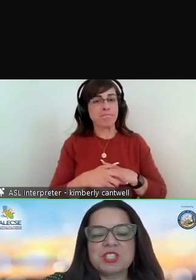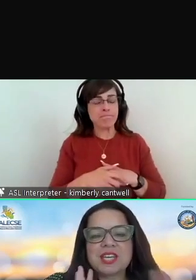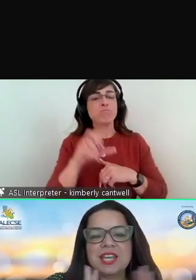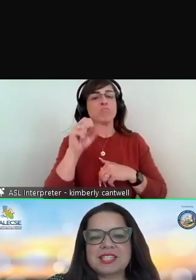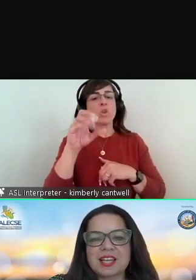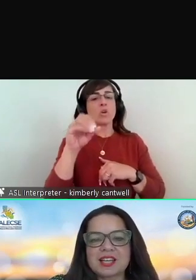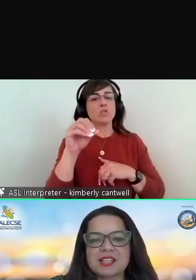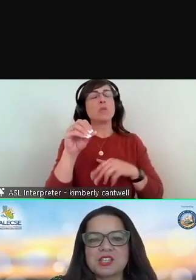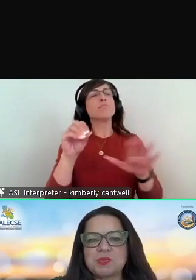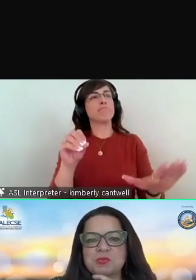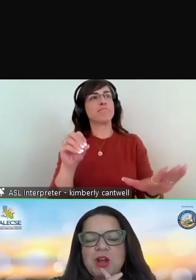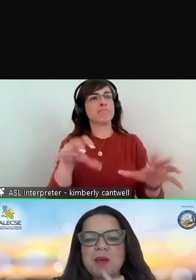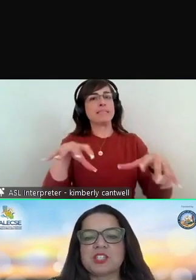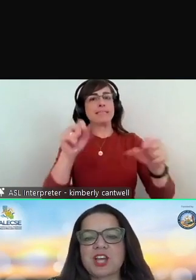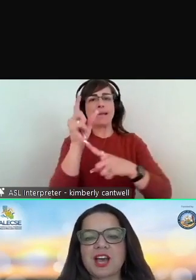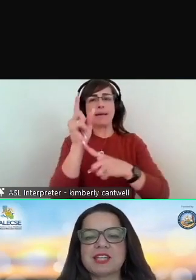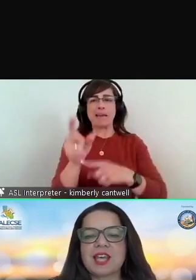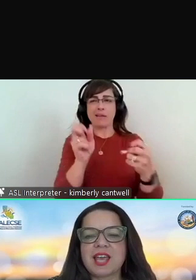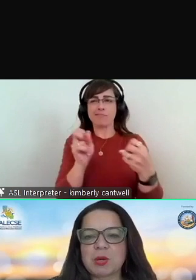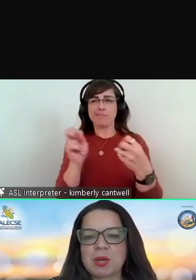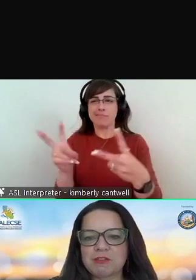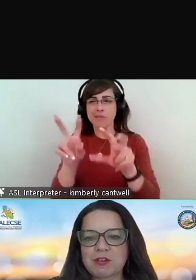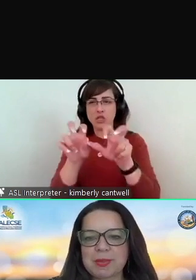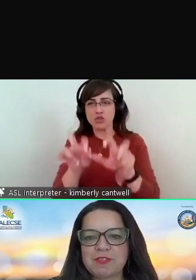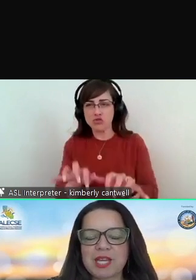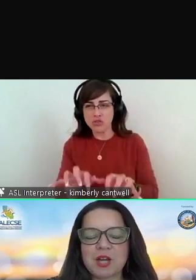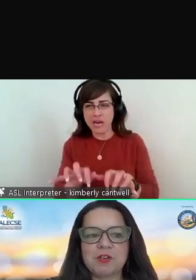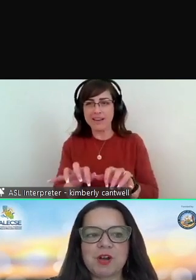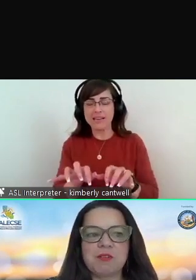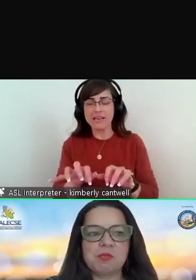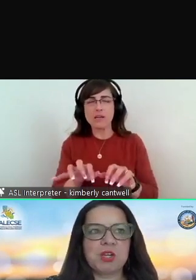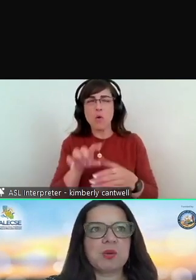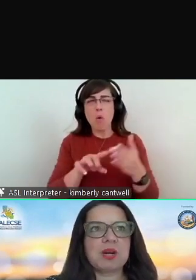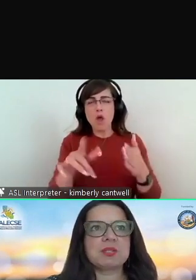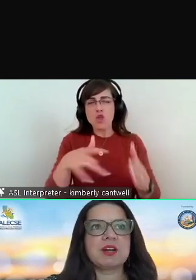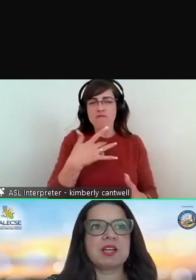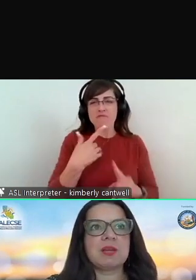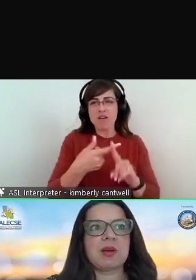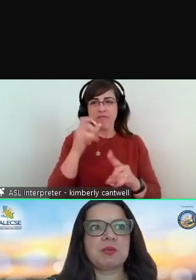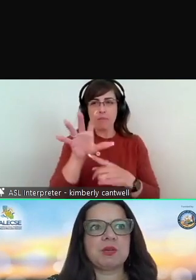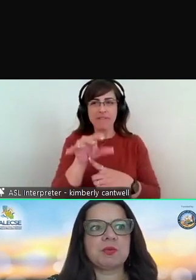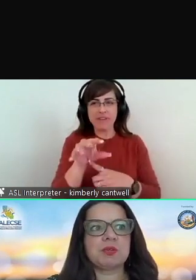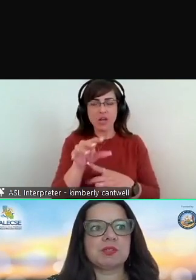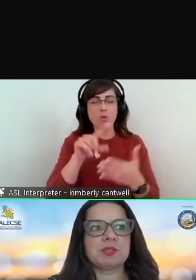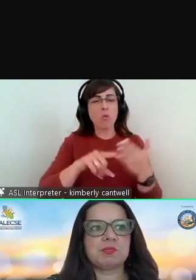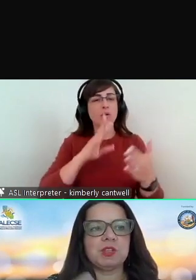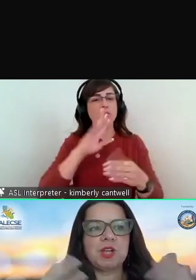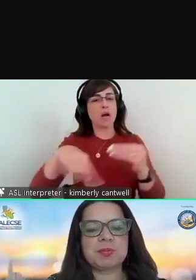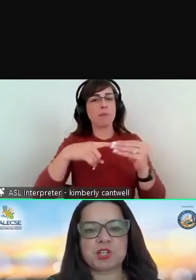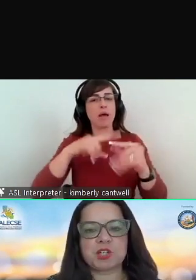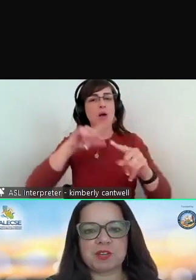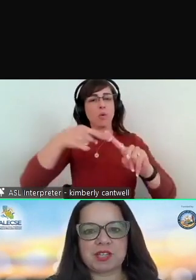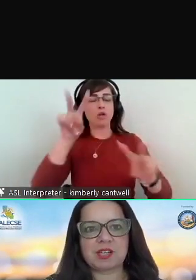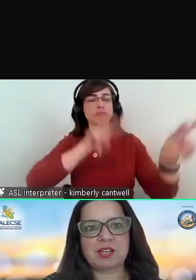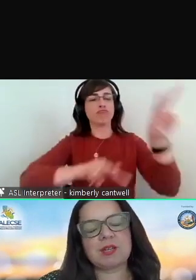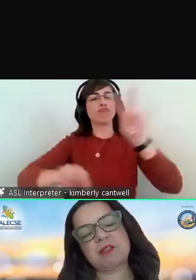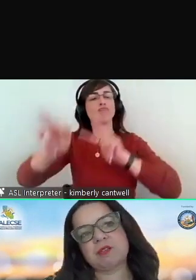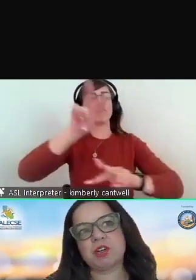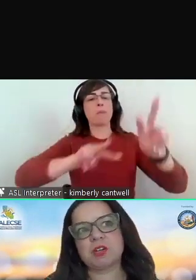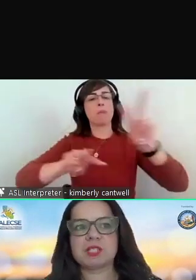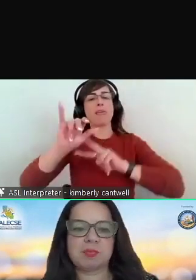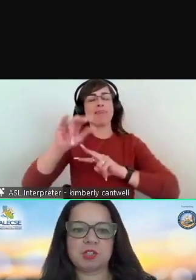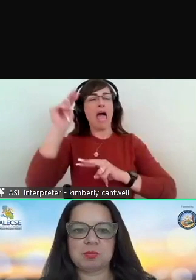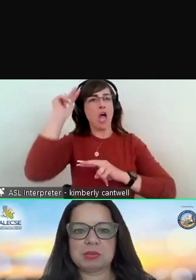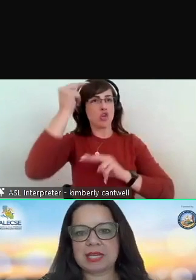So just take a second to drop in the chat a takeaway from the video of, what I was talking about when you were observing the kind